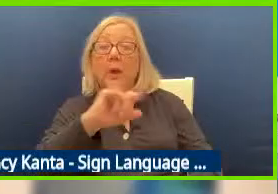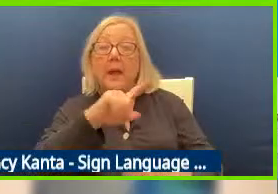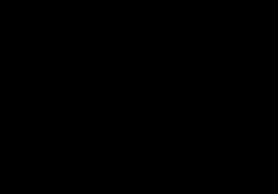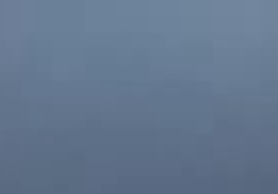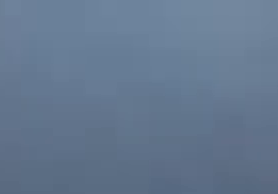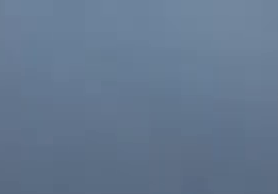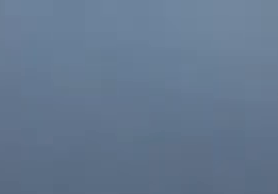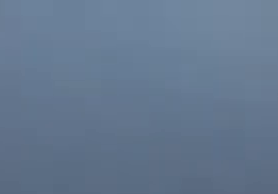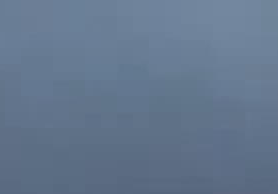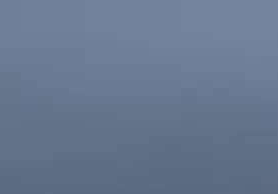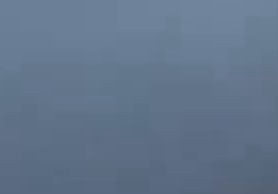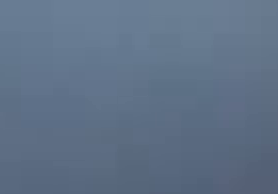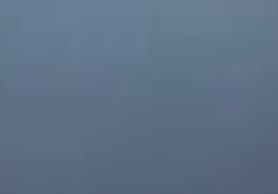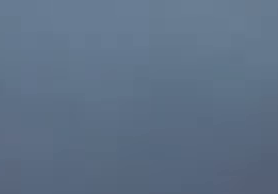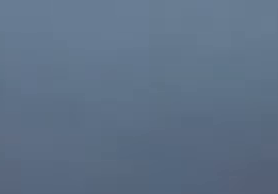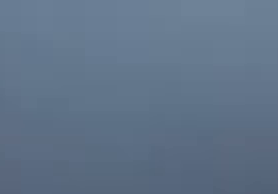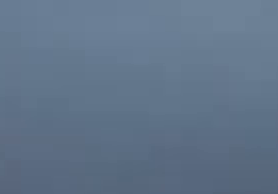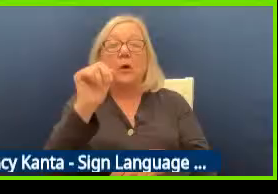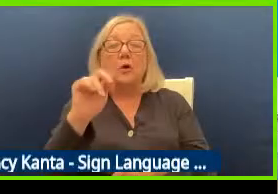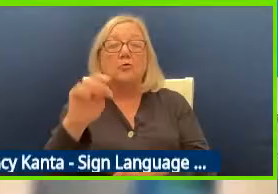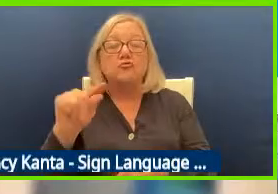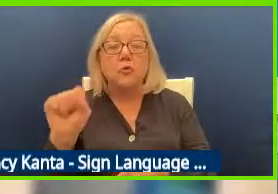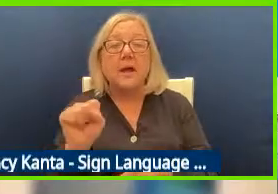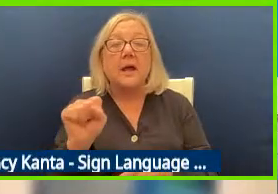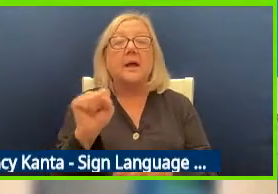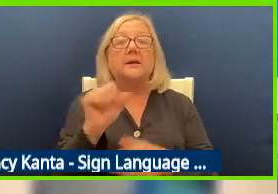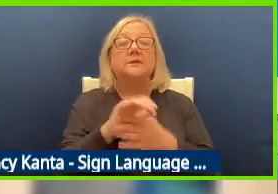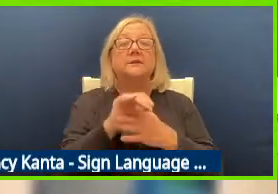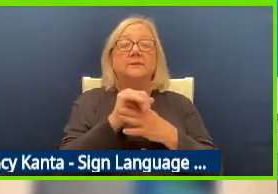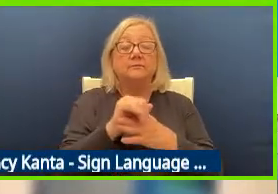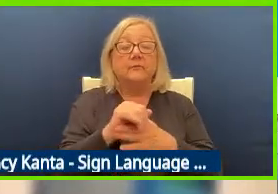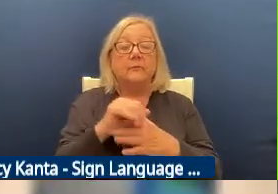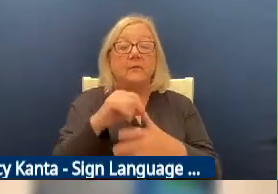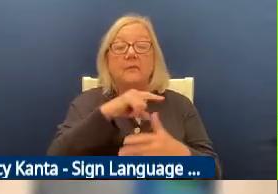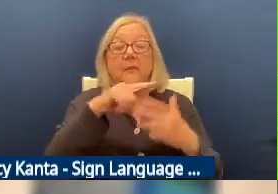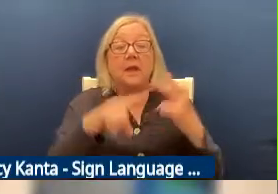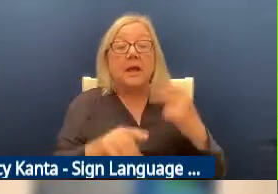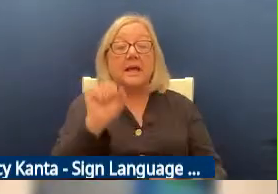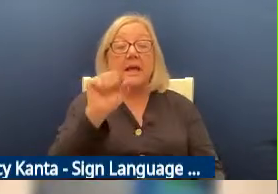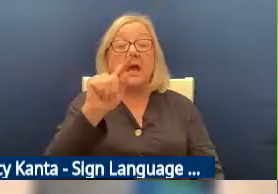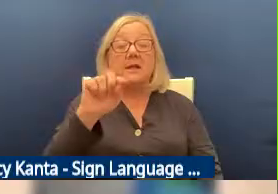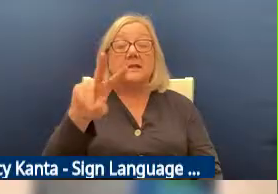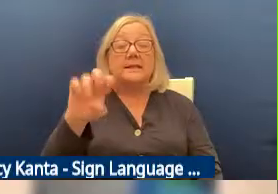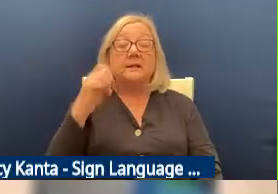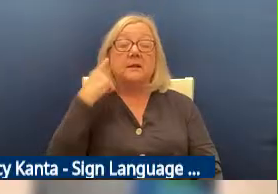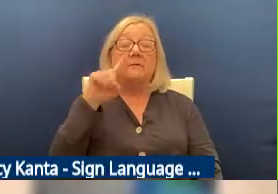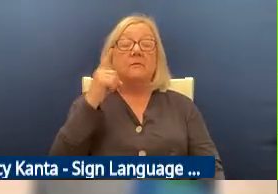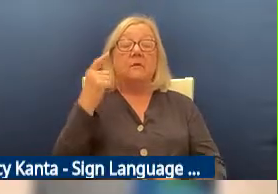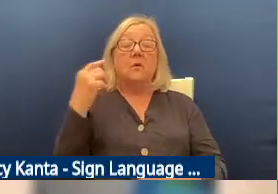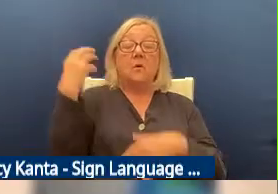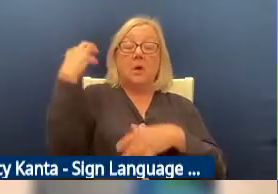with Frank for cost estimate updates, and Steve for the capital investment process?